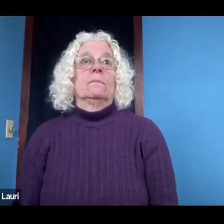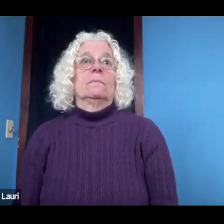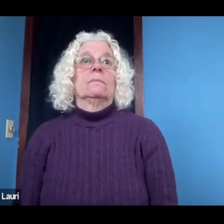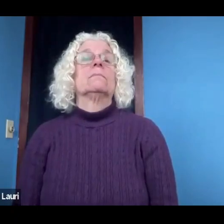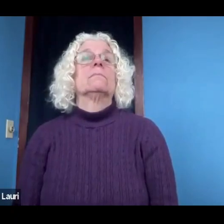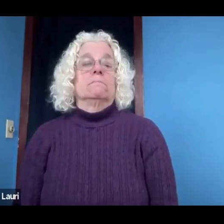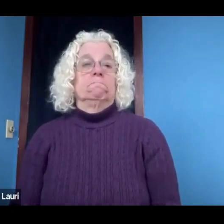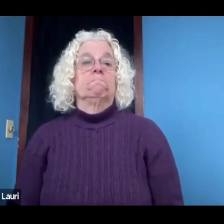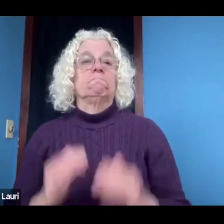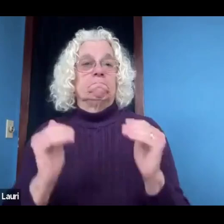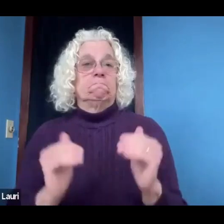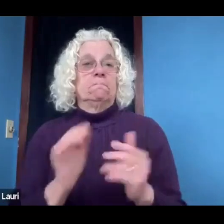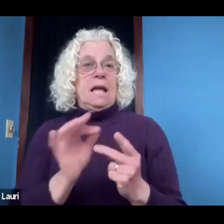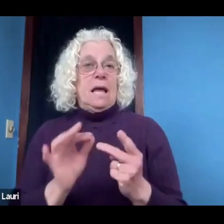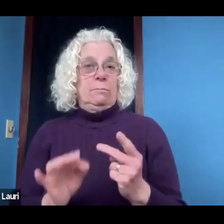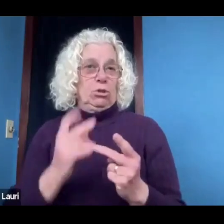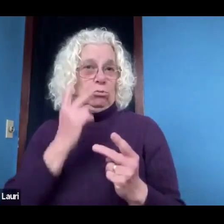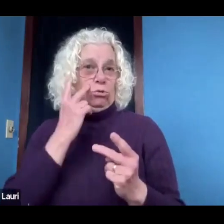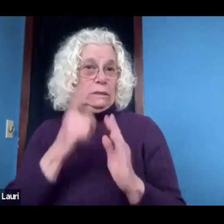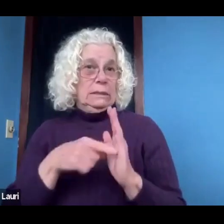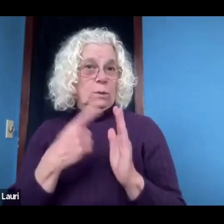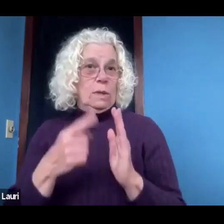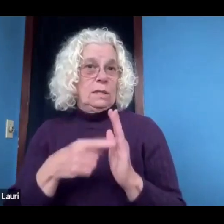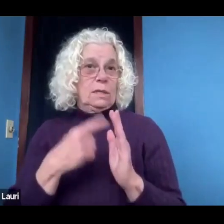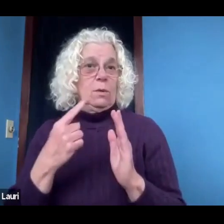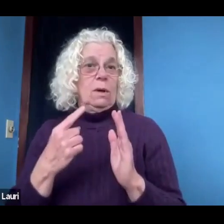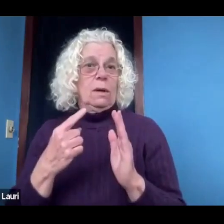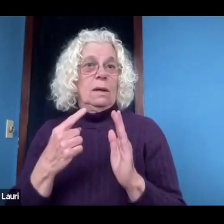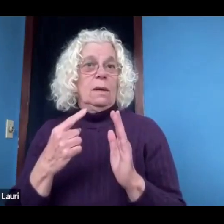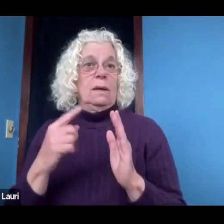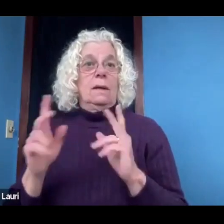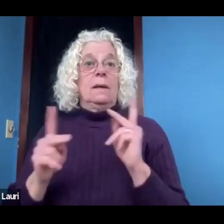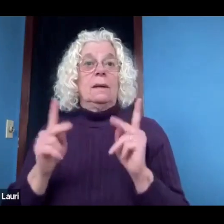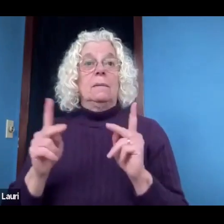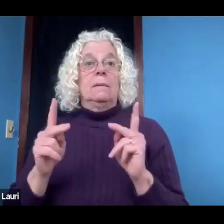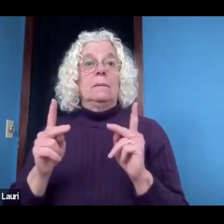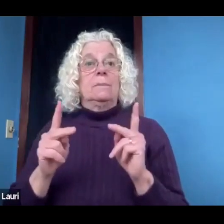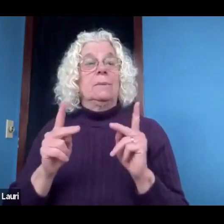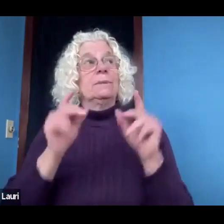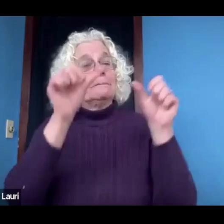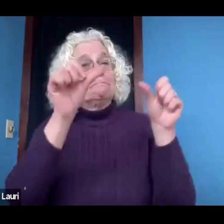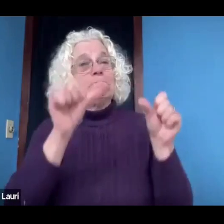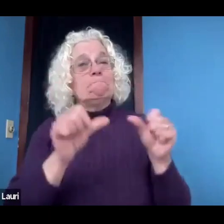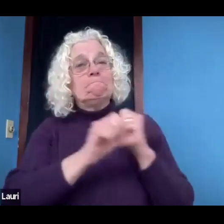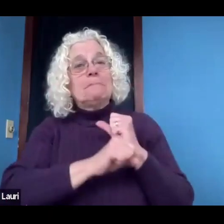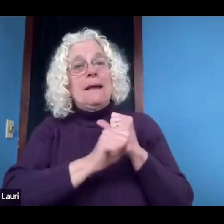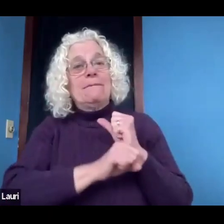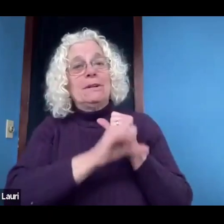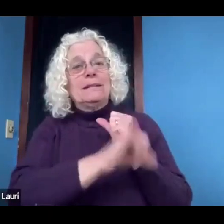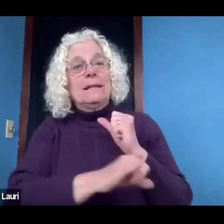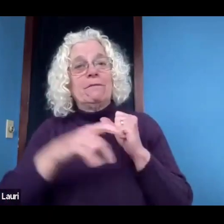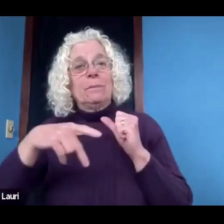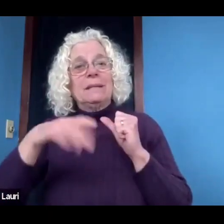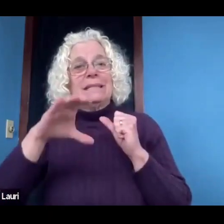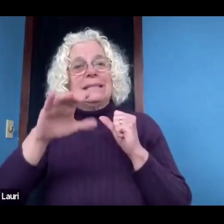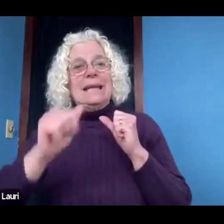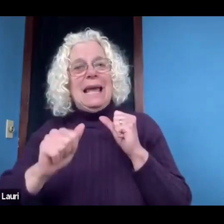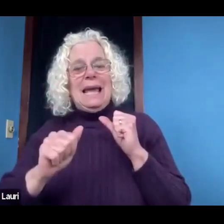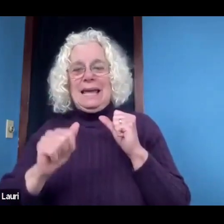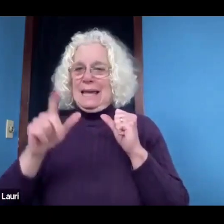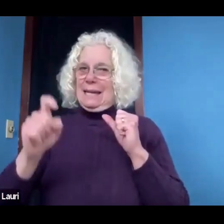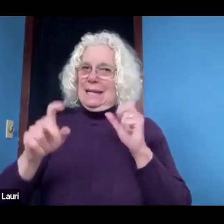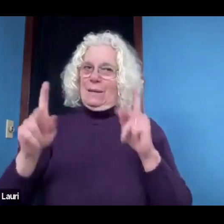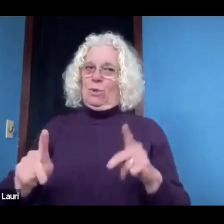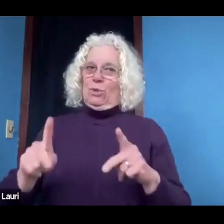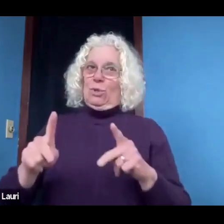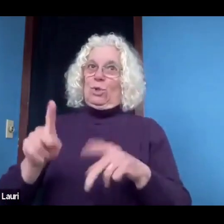Another option that you probably see out in the community, we often see on community bulletin boards and things like that, folks looking for someone